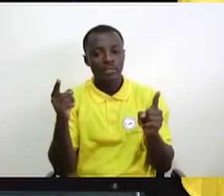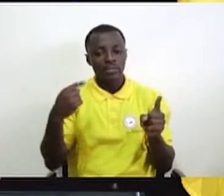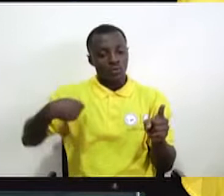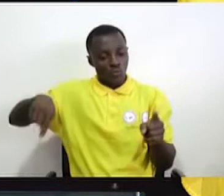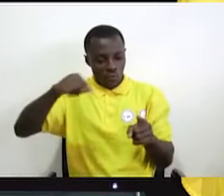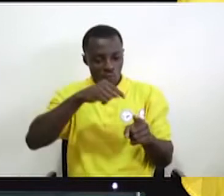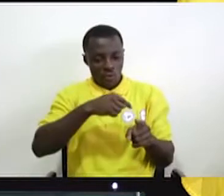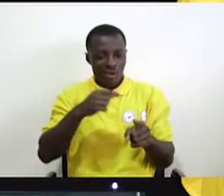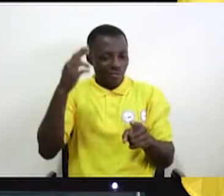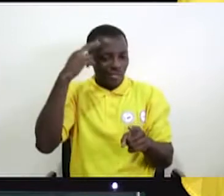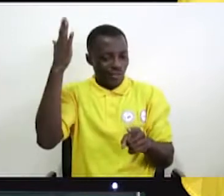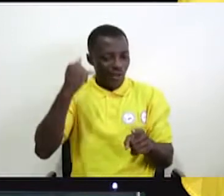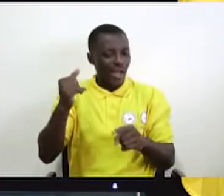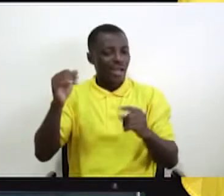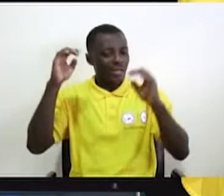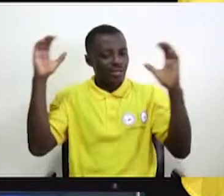for Easter.